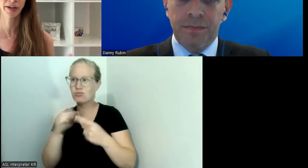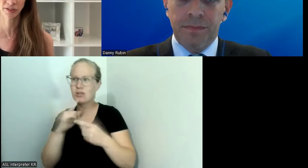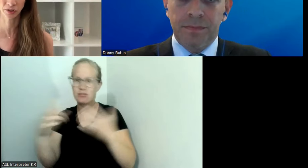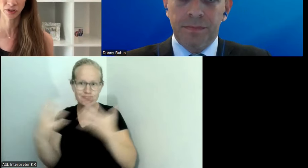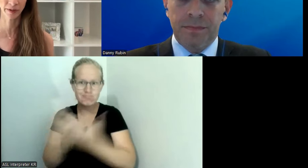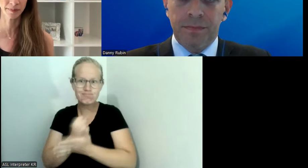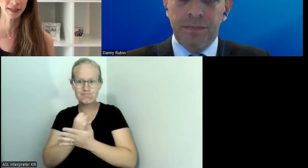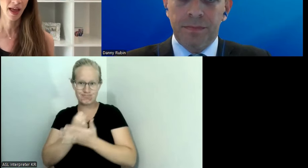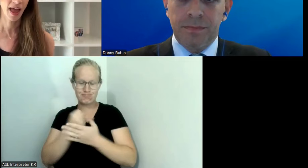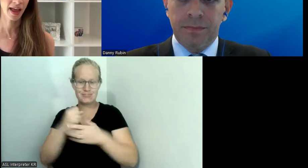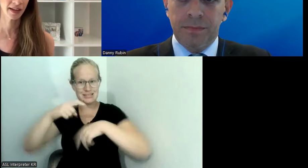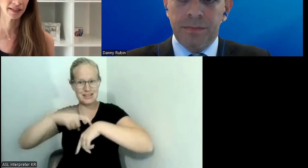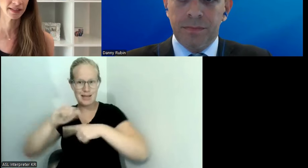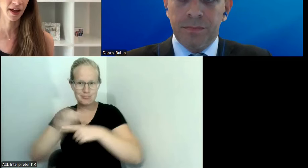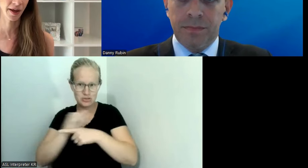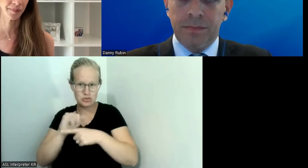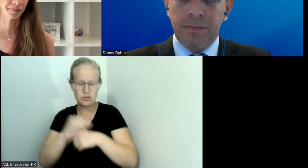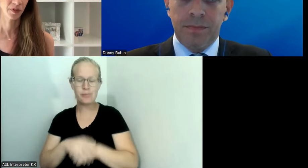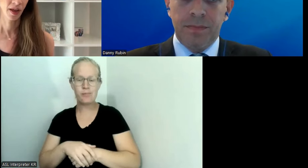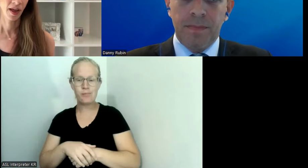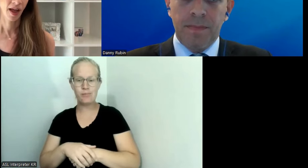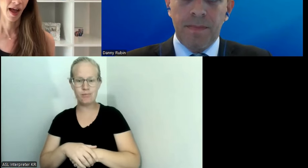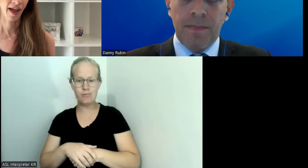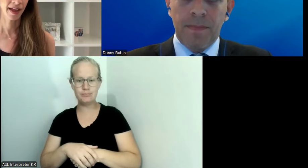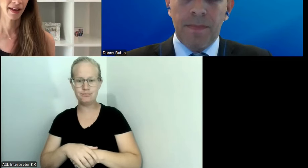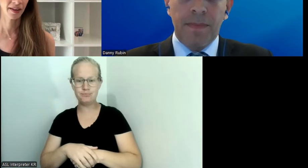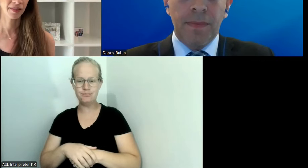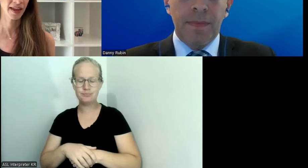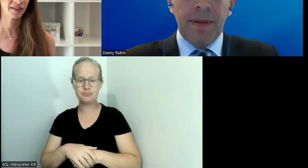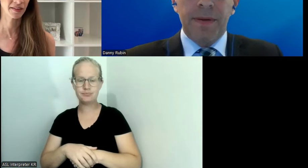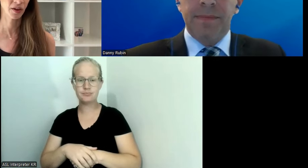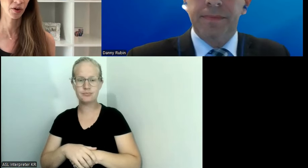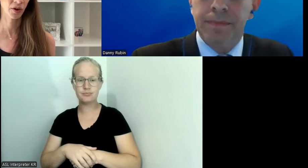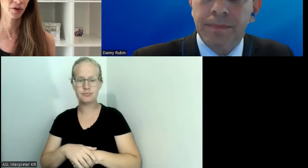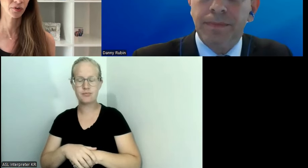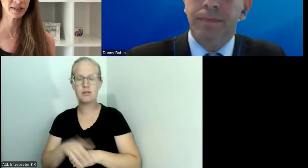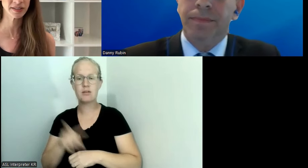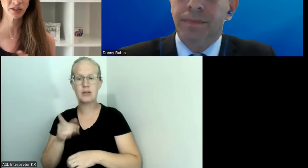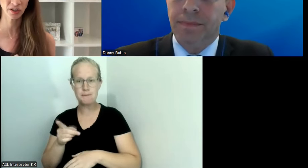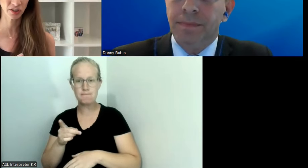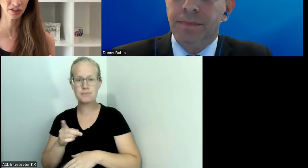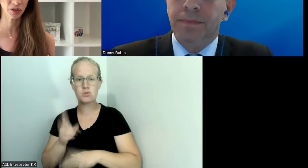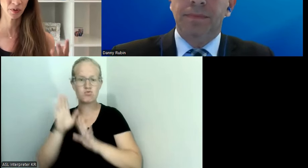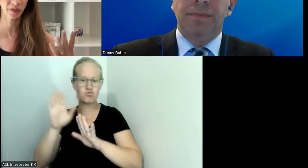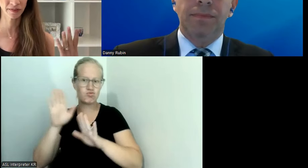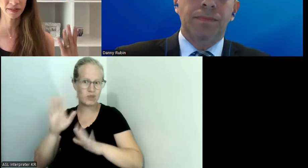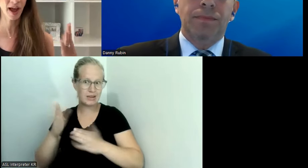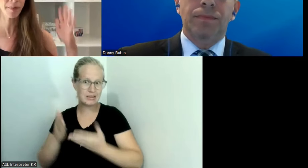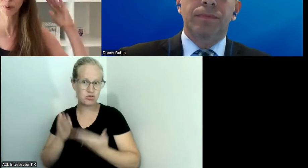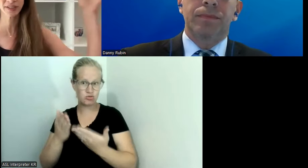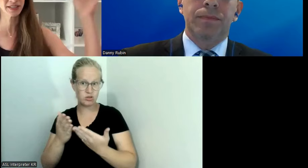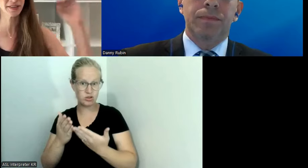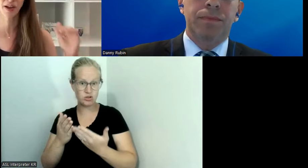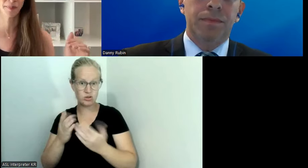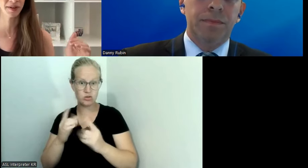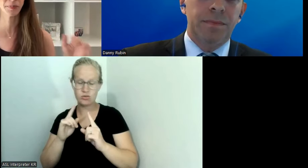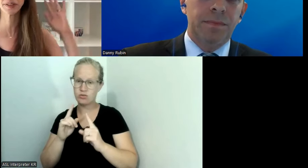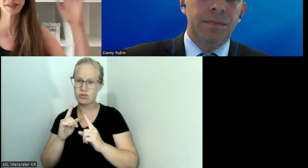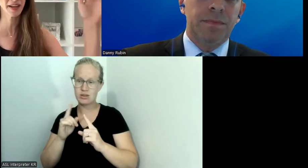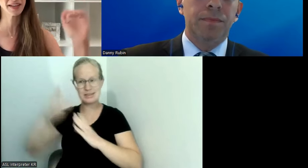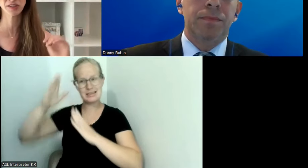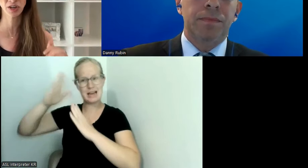the, our internships. And, um, I, they had a great suggestion to go to the top person at